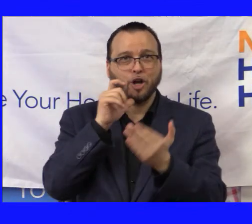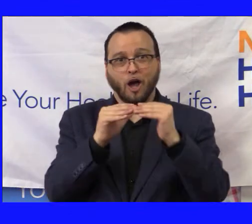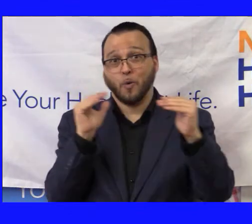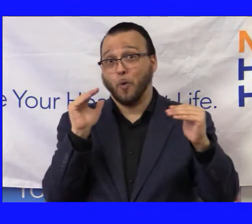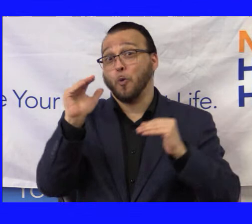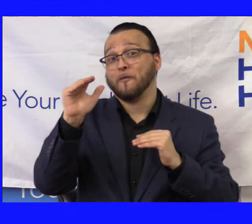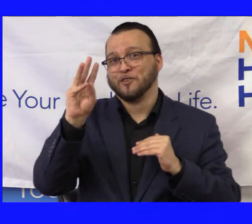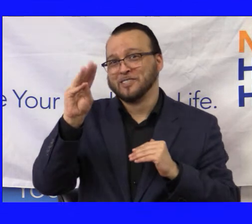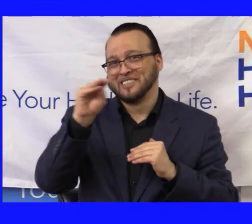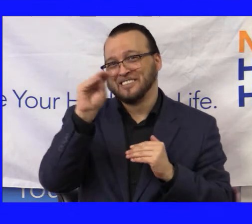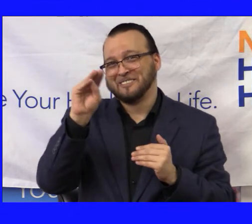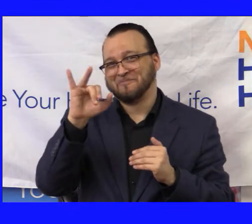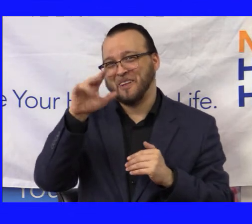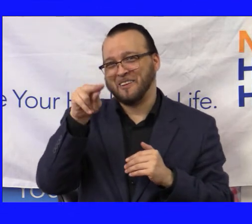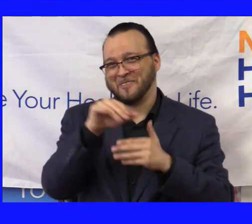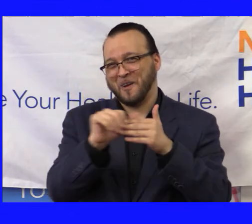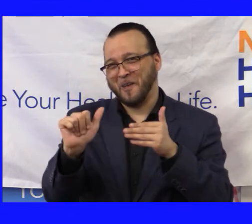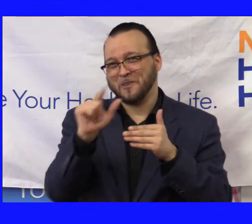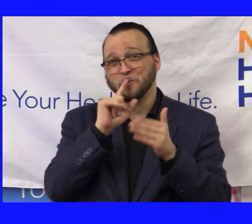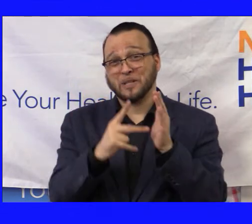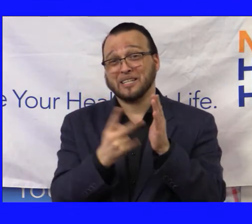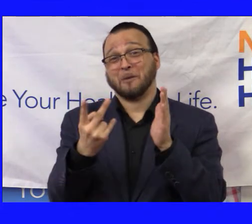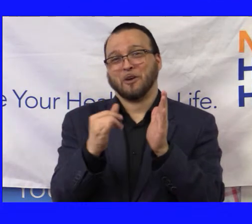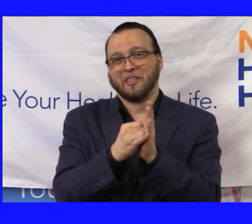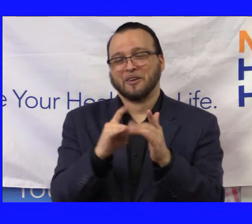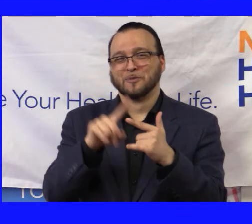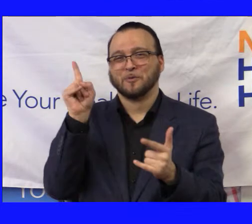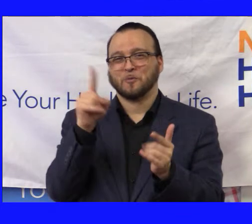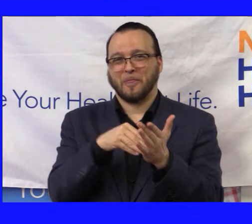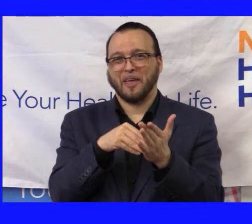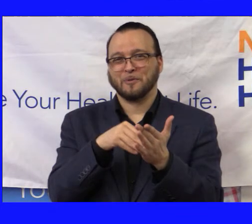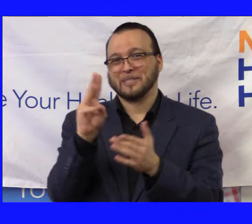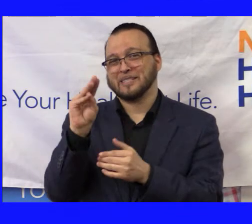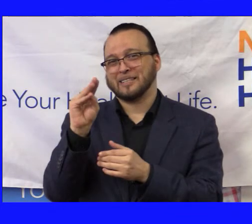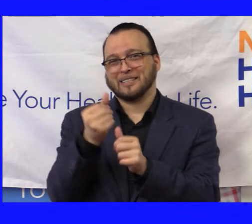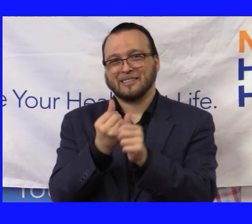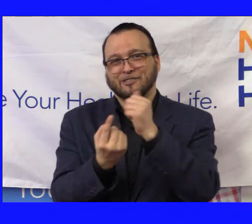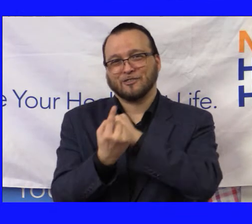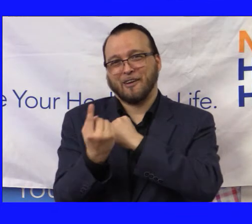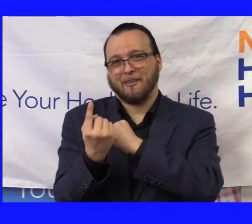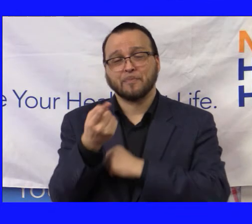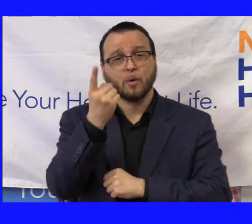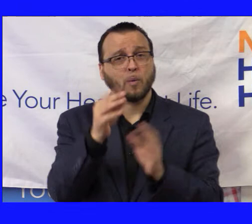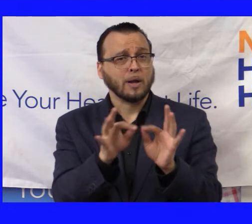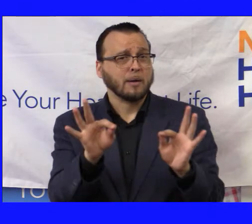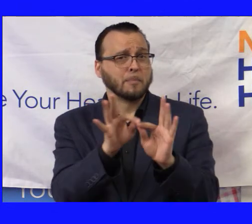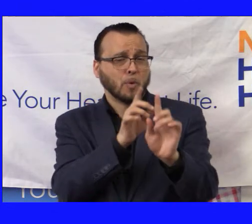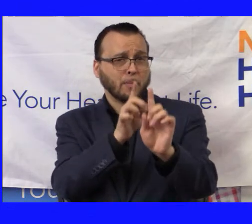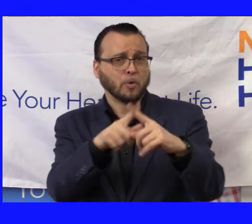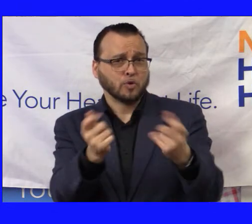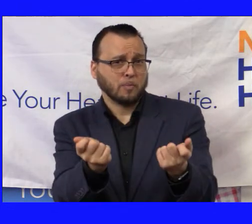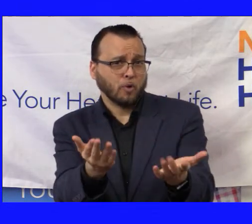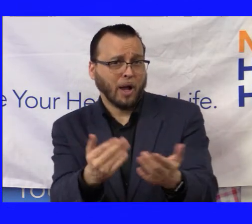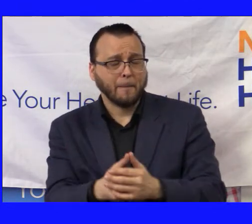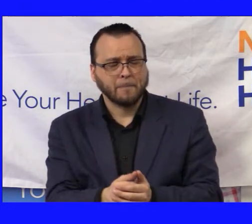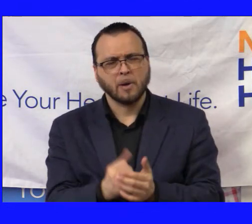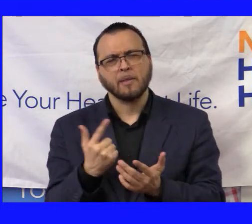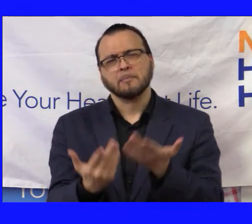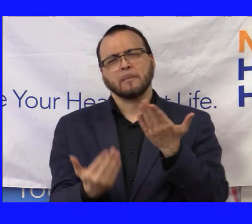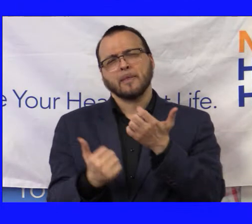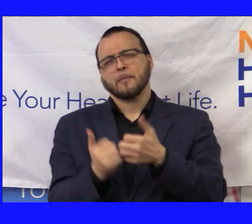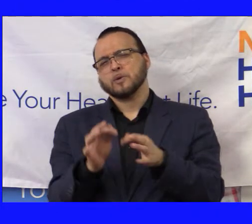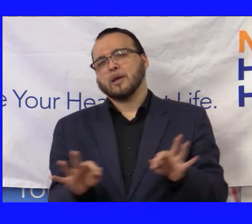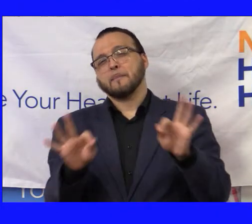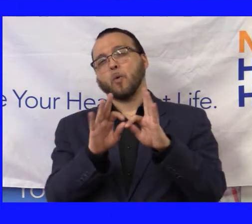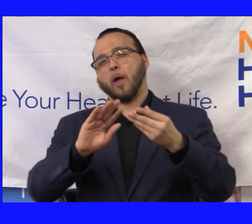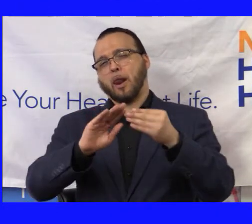60 million, would be to double that to 1,060 per day. One important point to bring up here, and these are probably the most important numbers I'll